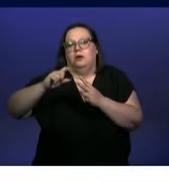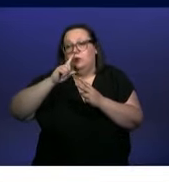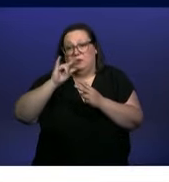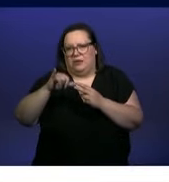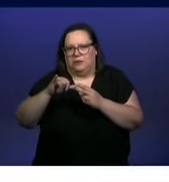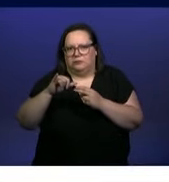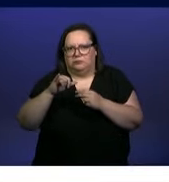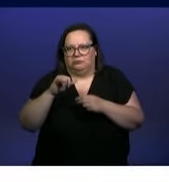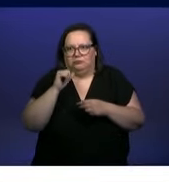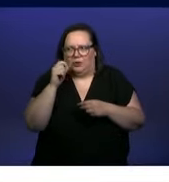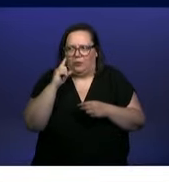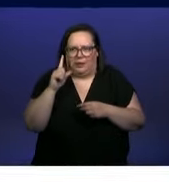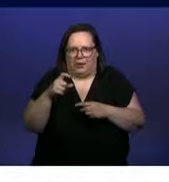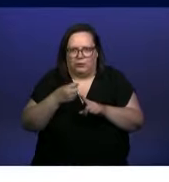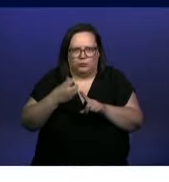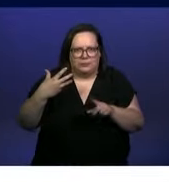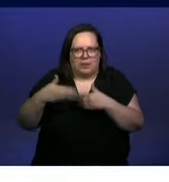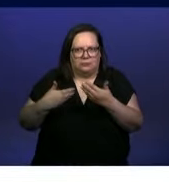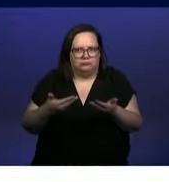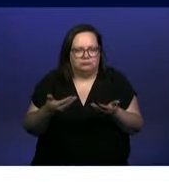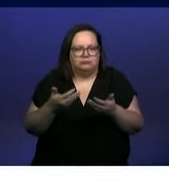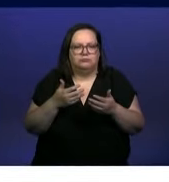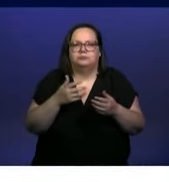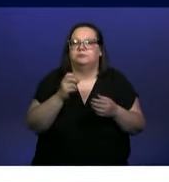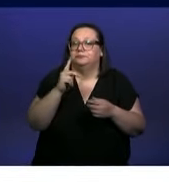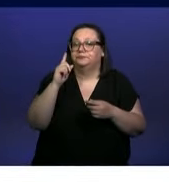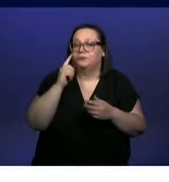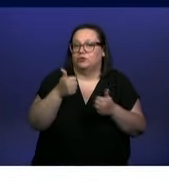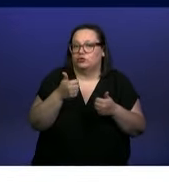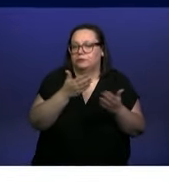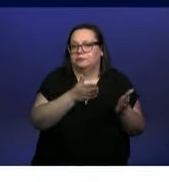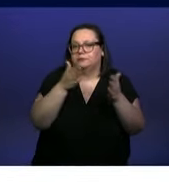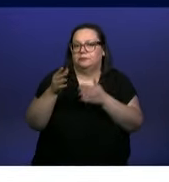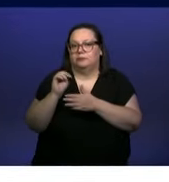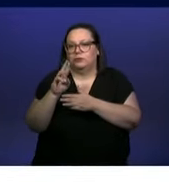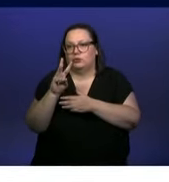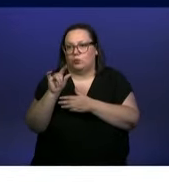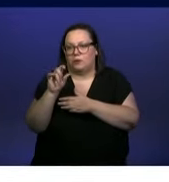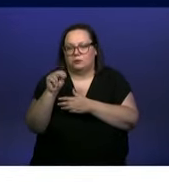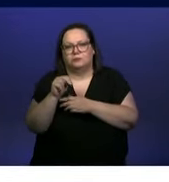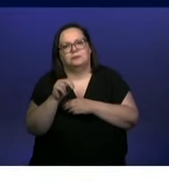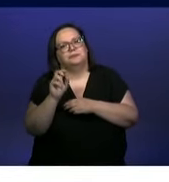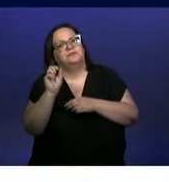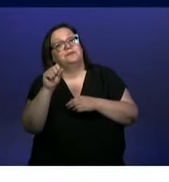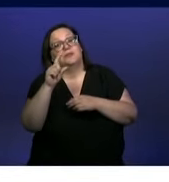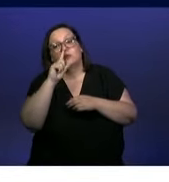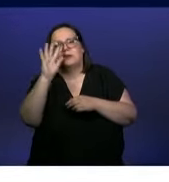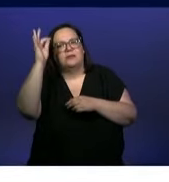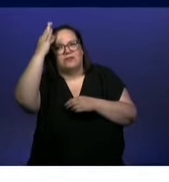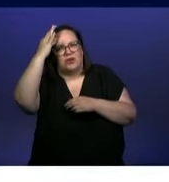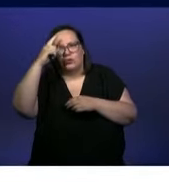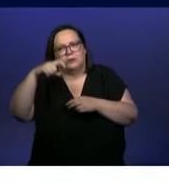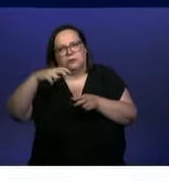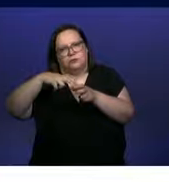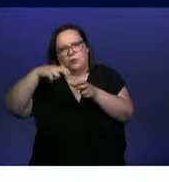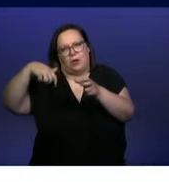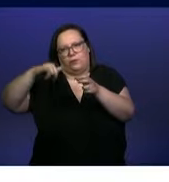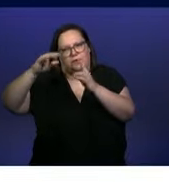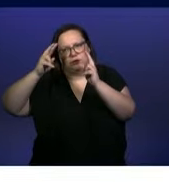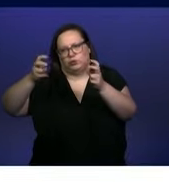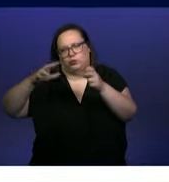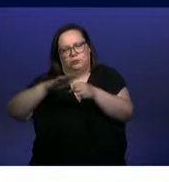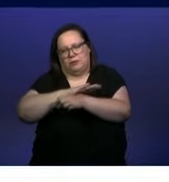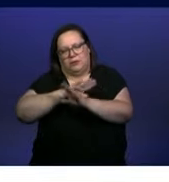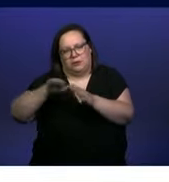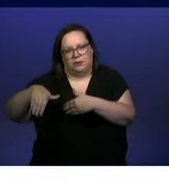I don't think I need to even expand on it. Okay, sounds good. Mr. Walton? Yeah, so the federal government needs to just be out of this issue completely. So one